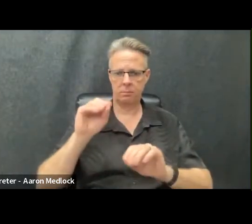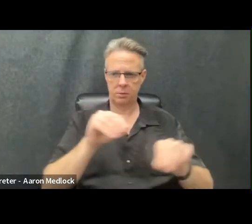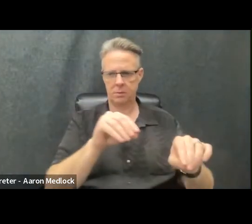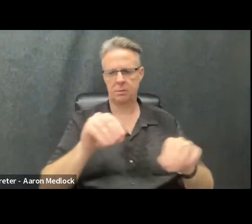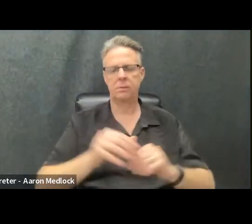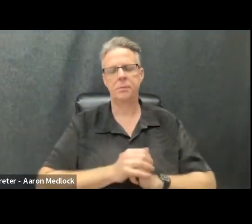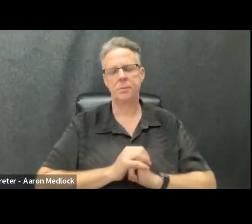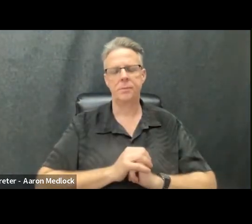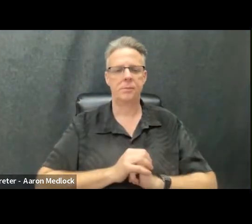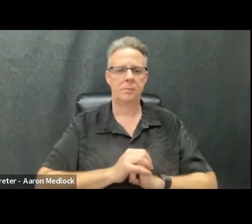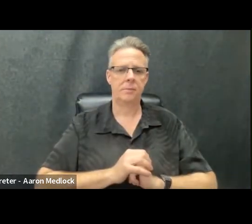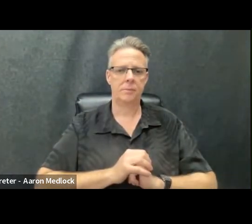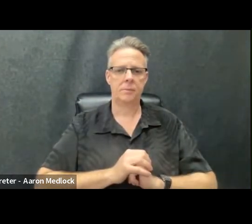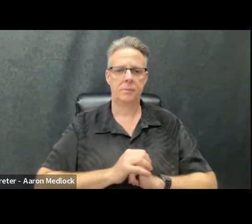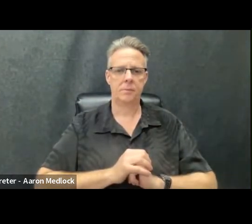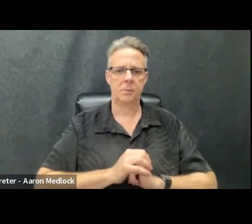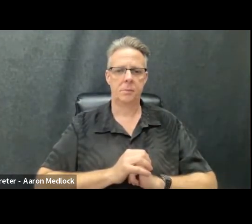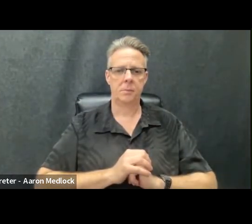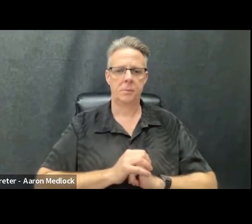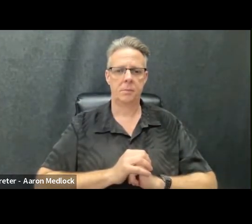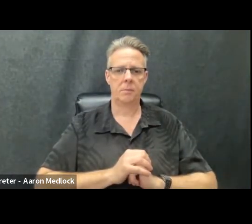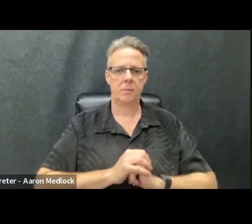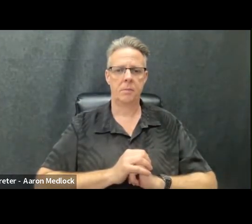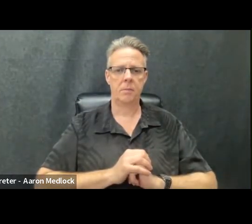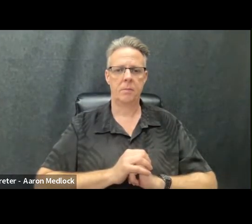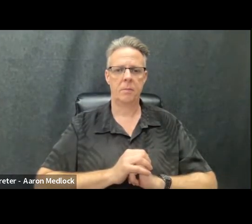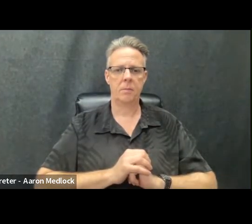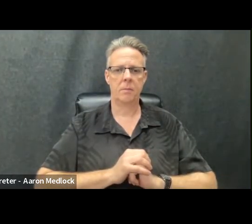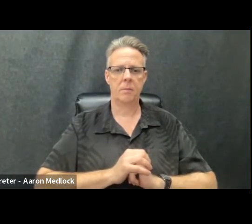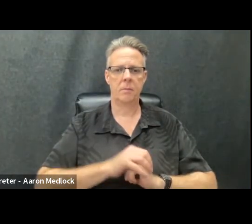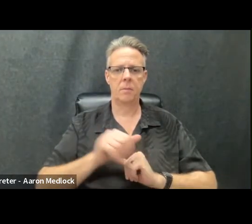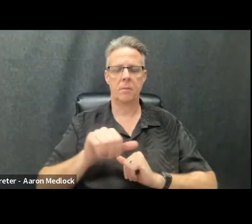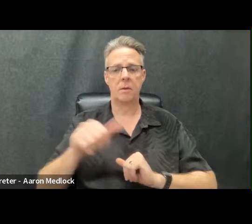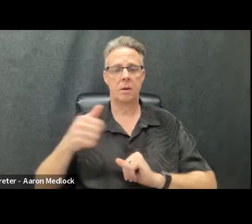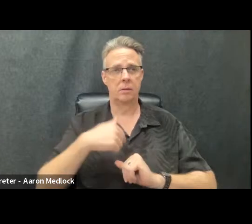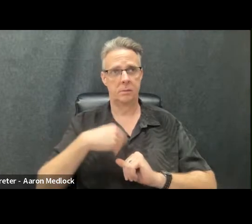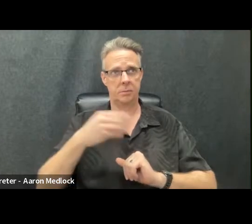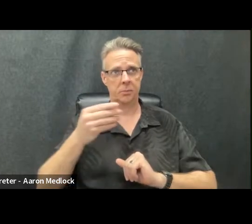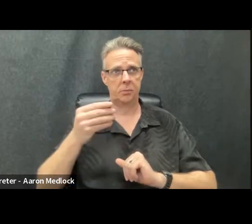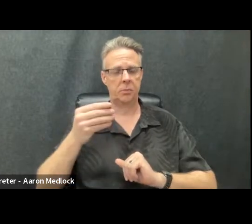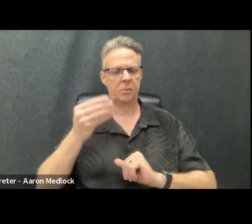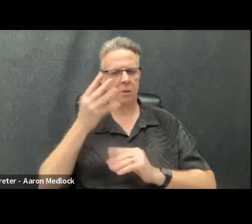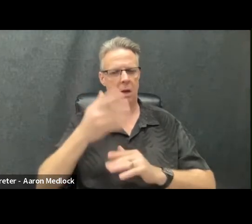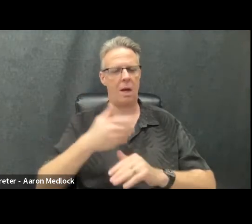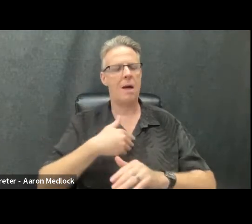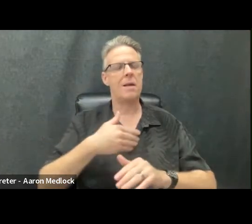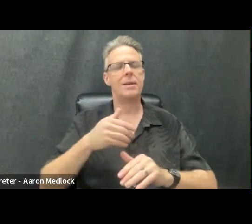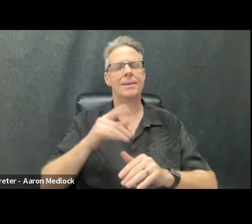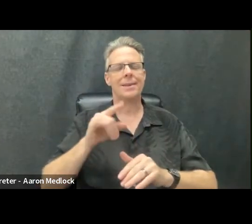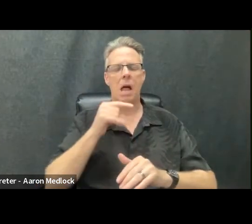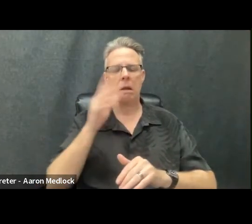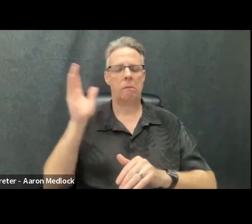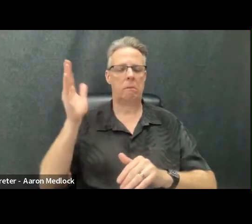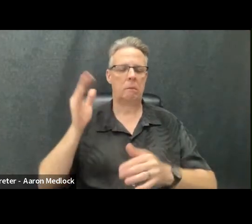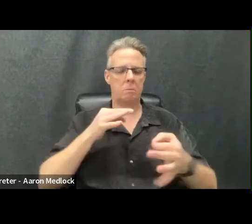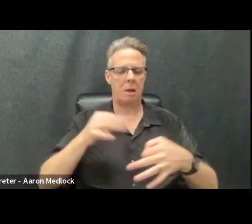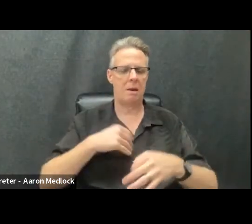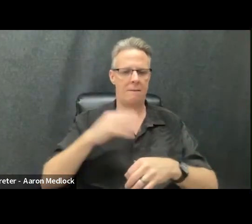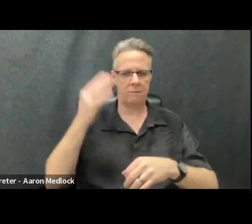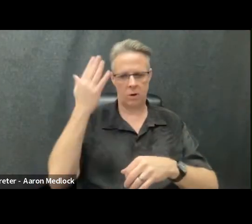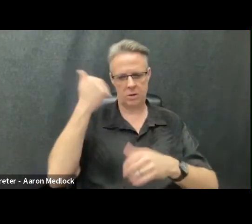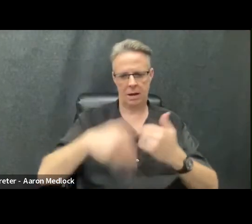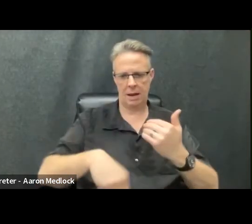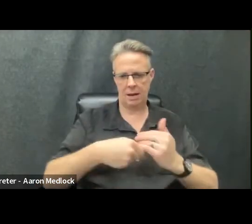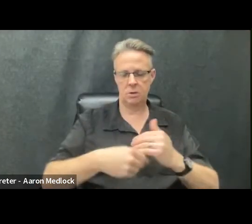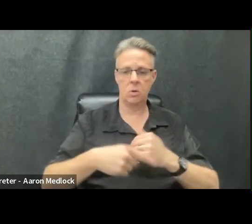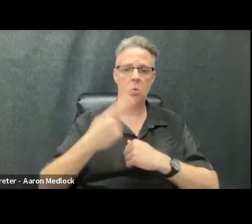used. So the other thing I did want to point out, which I kind of missed on my auxiliary lane kind of a comparison, is in the